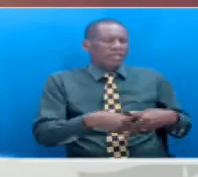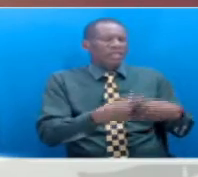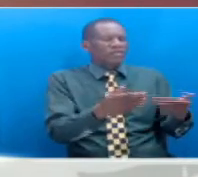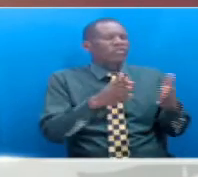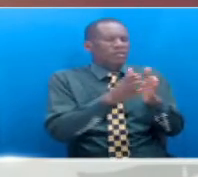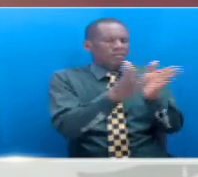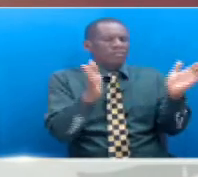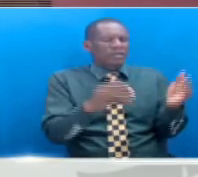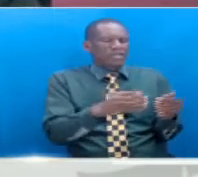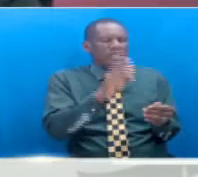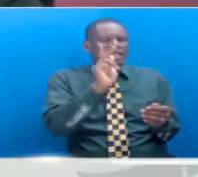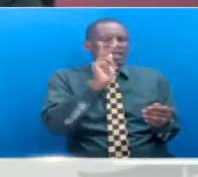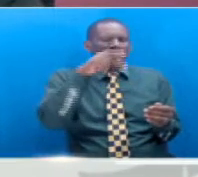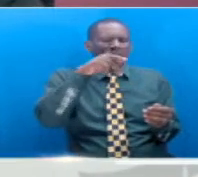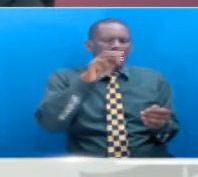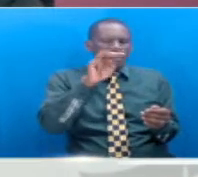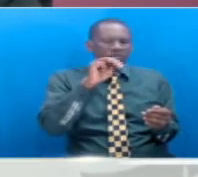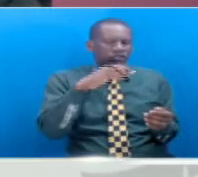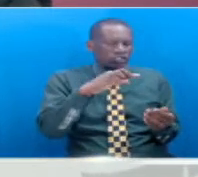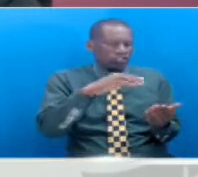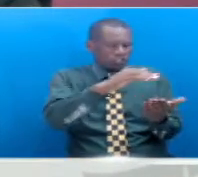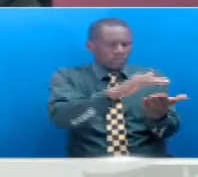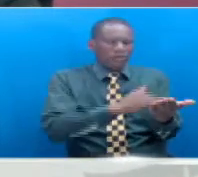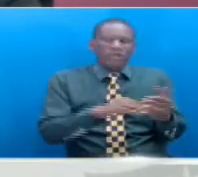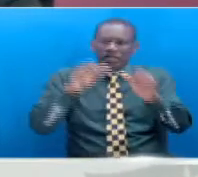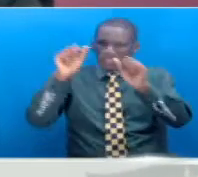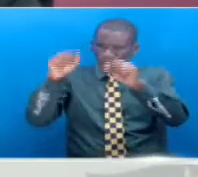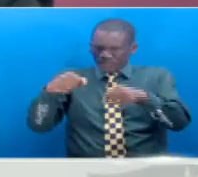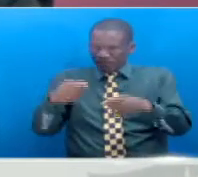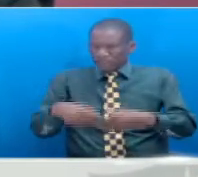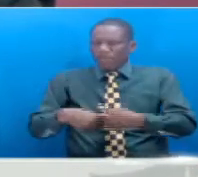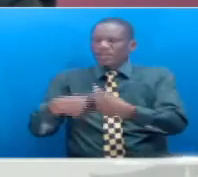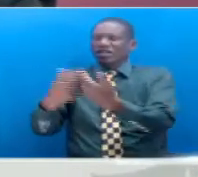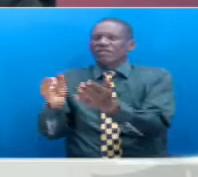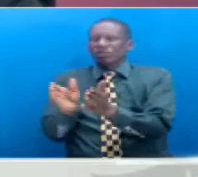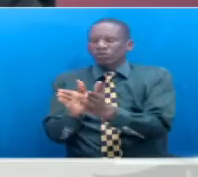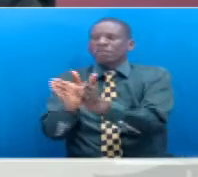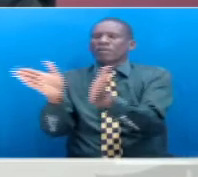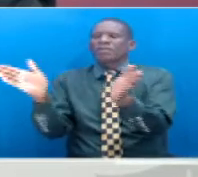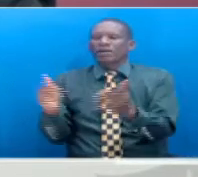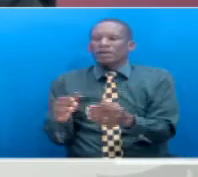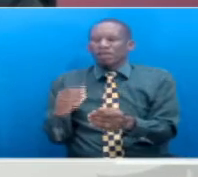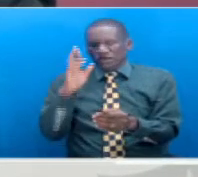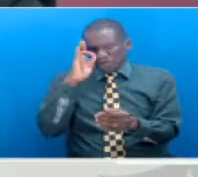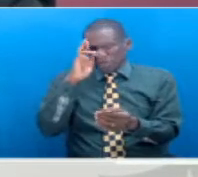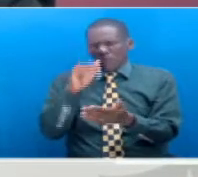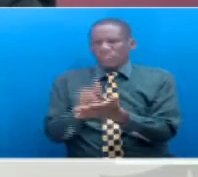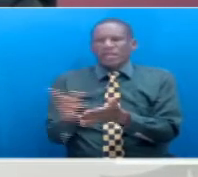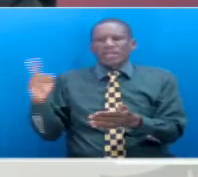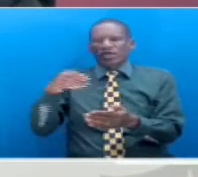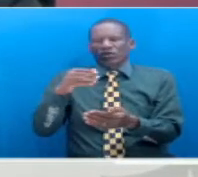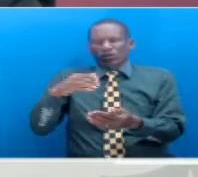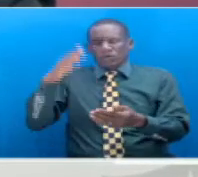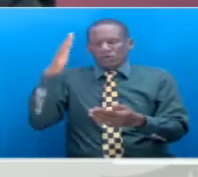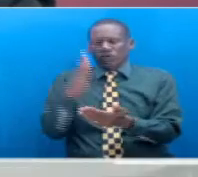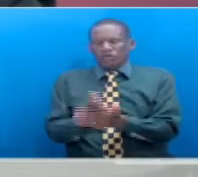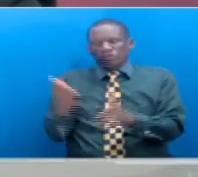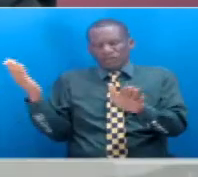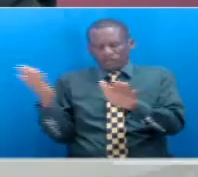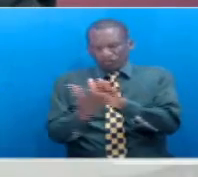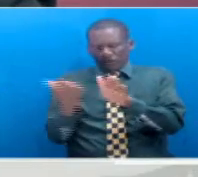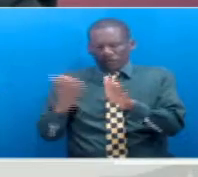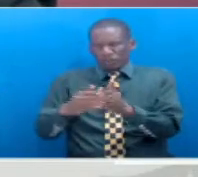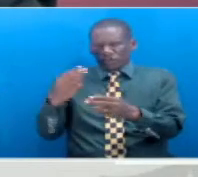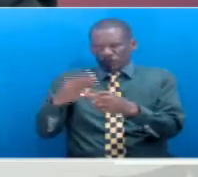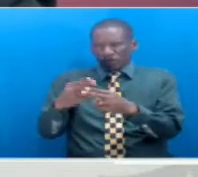public? Thank you, Olive. Yes, it has been made public. Remember that day when we certified the register and we